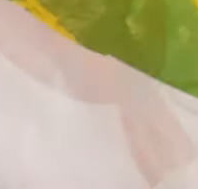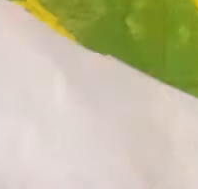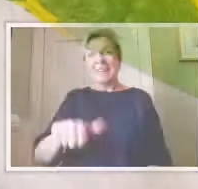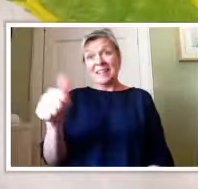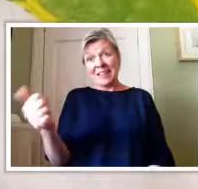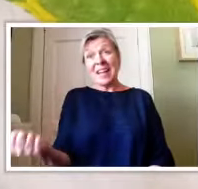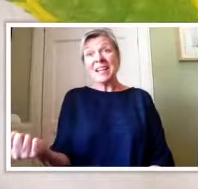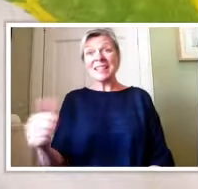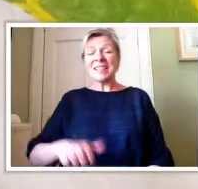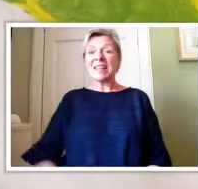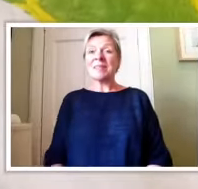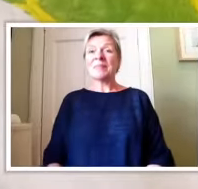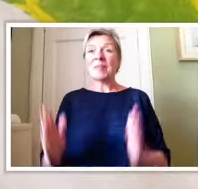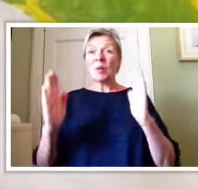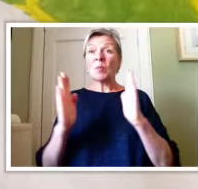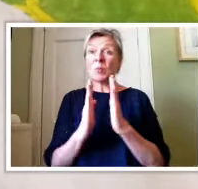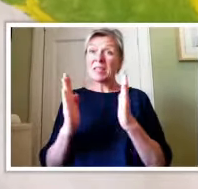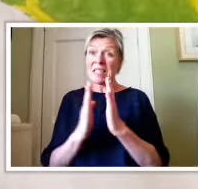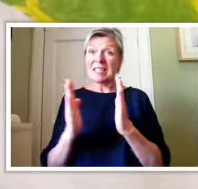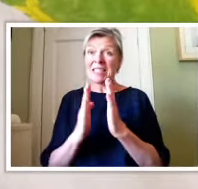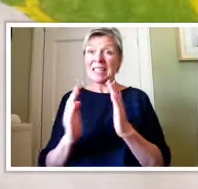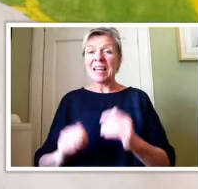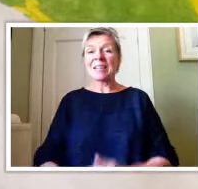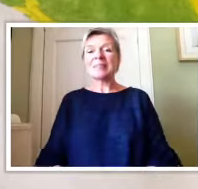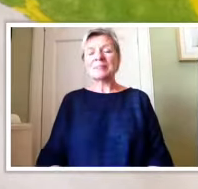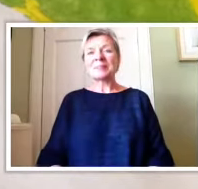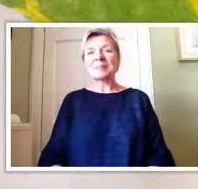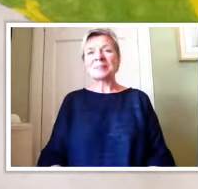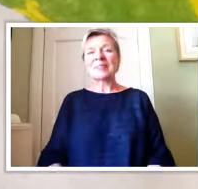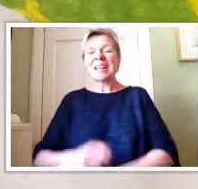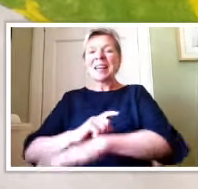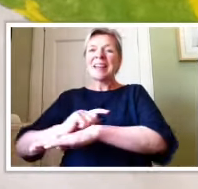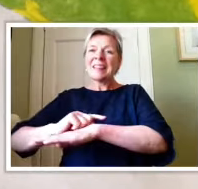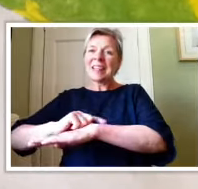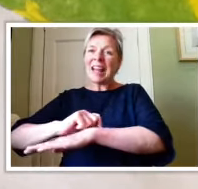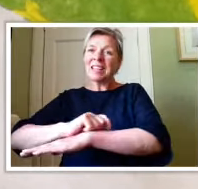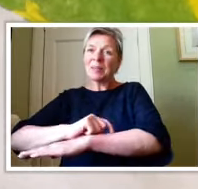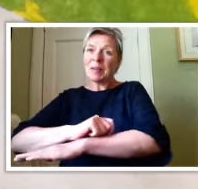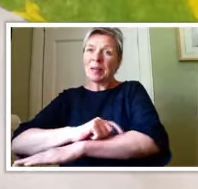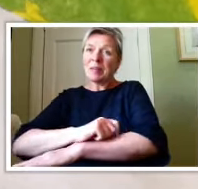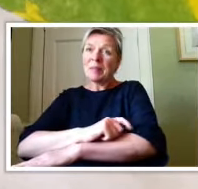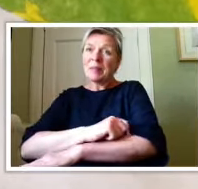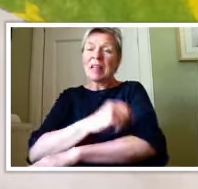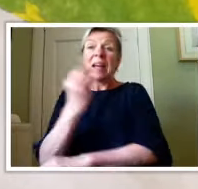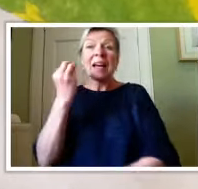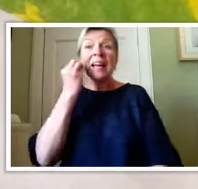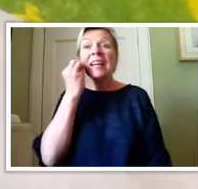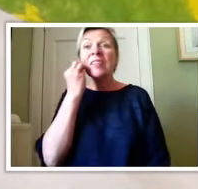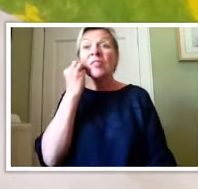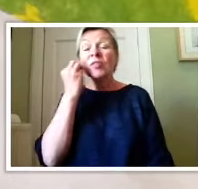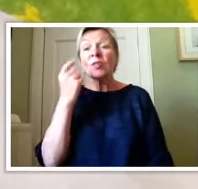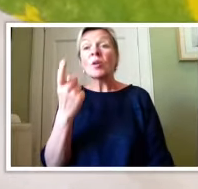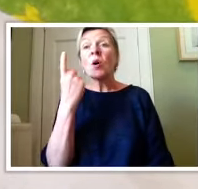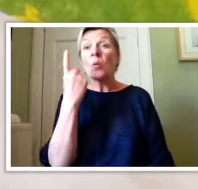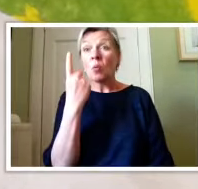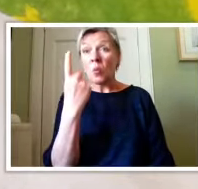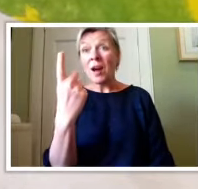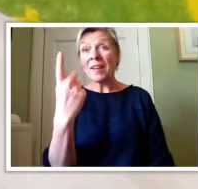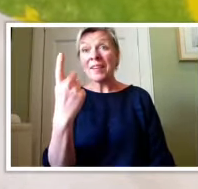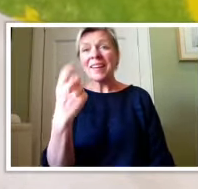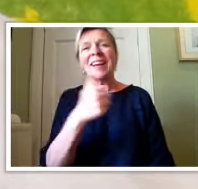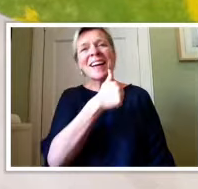The next day was Sunday again. The caterpillar ate through